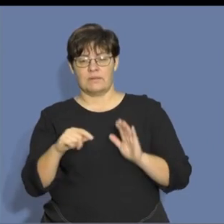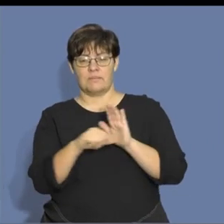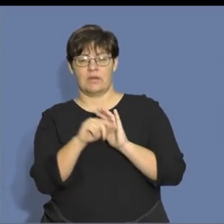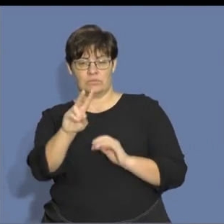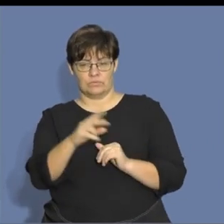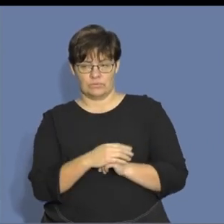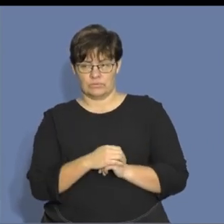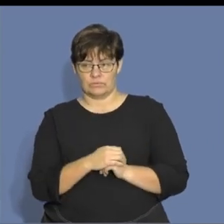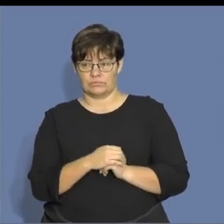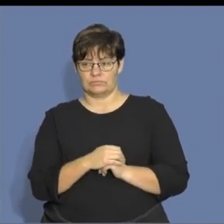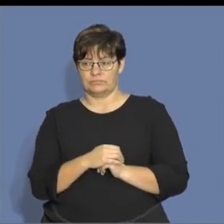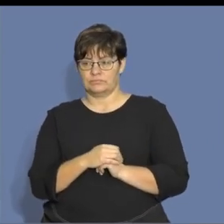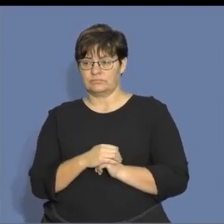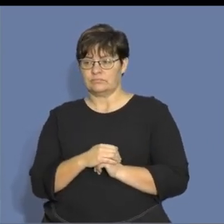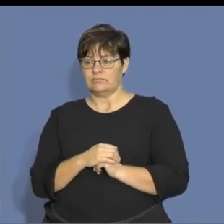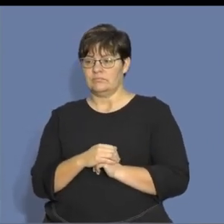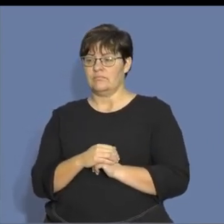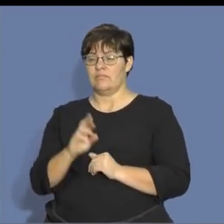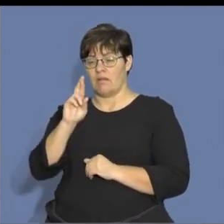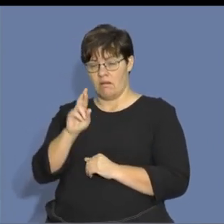minus 2. And my radius